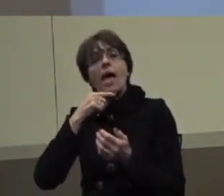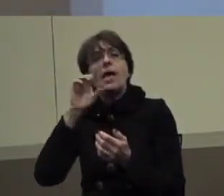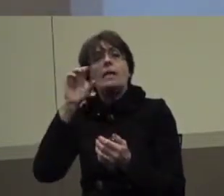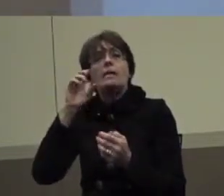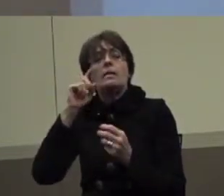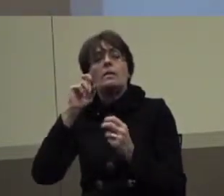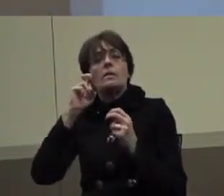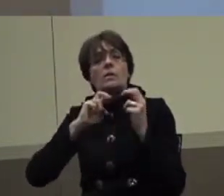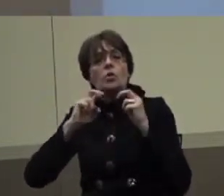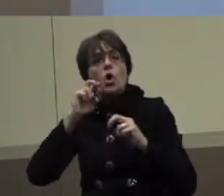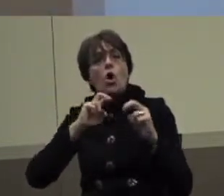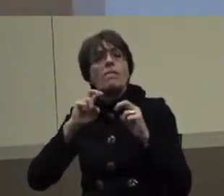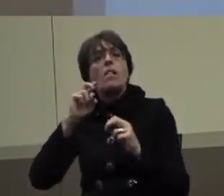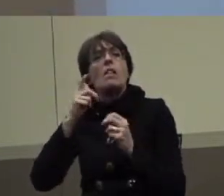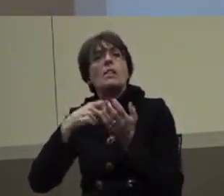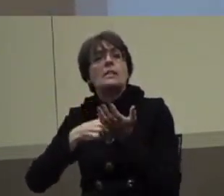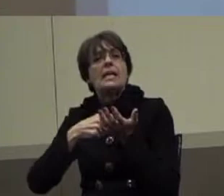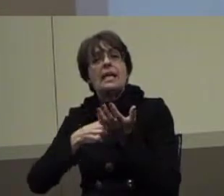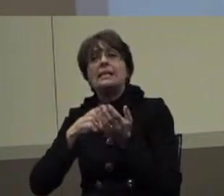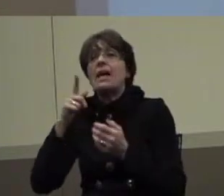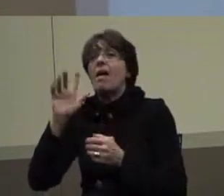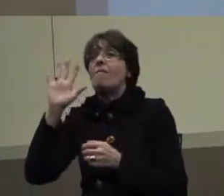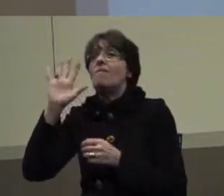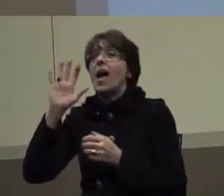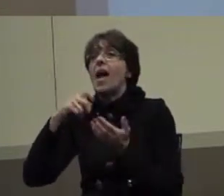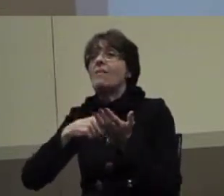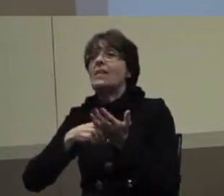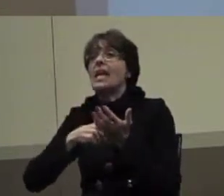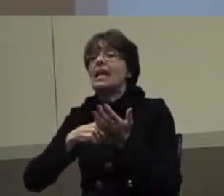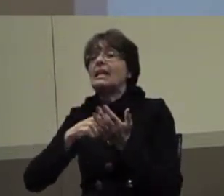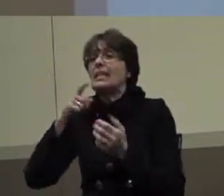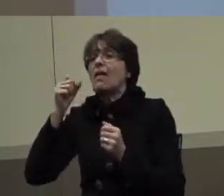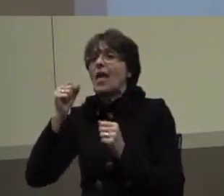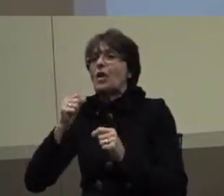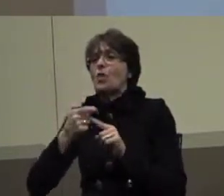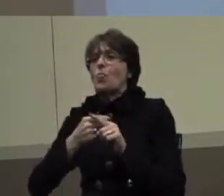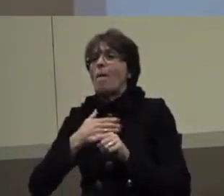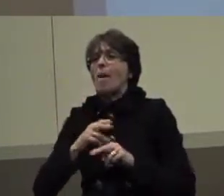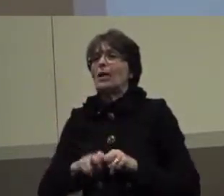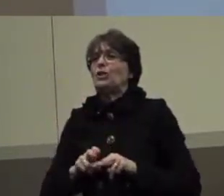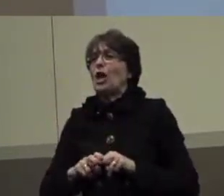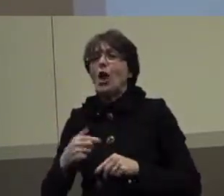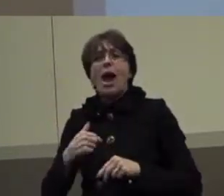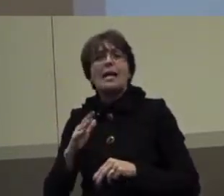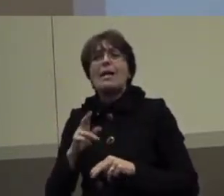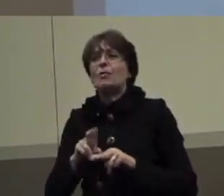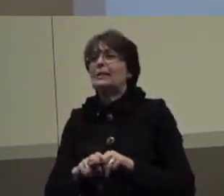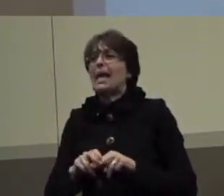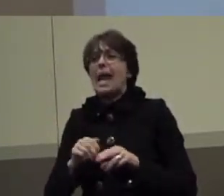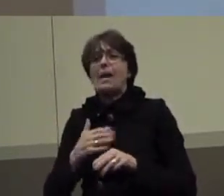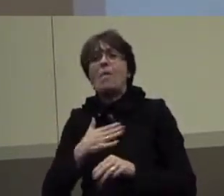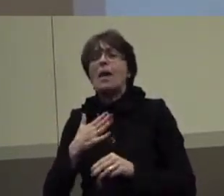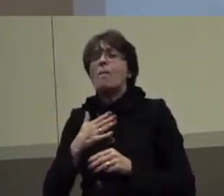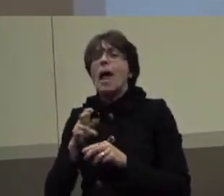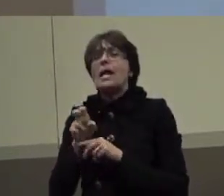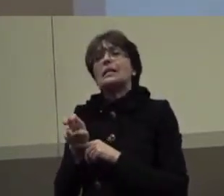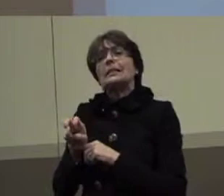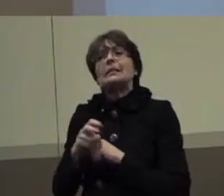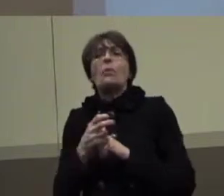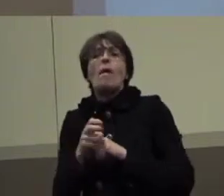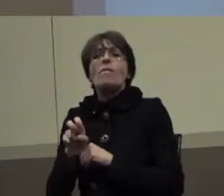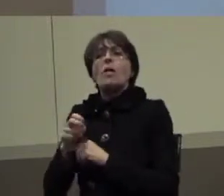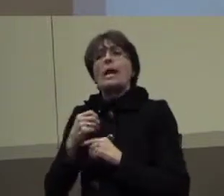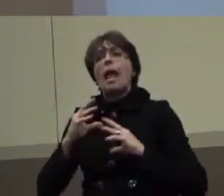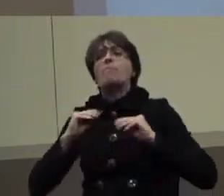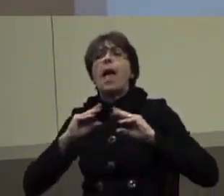they could rent my chair. My chair I never sat in during the day. Mine swiveled. It had a little bit of